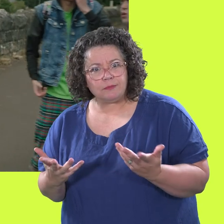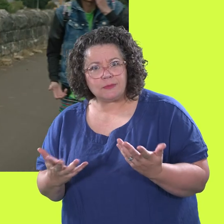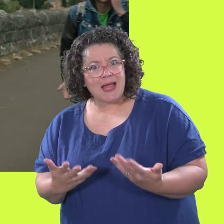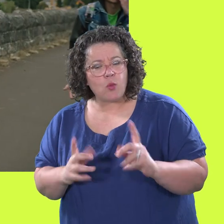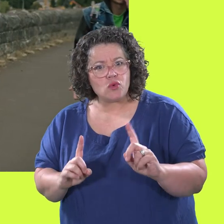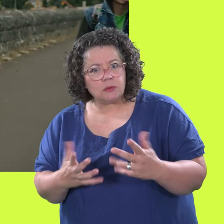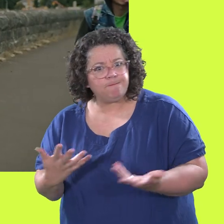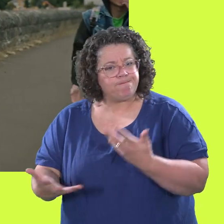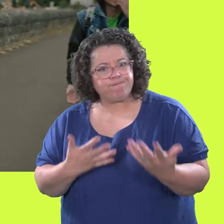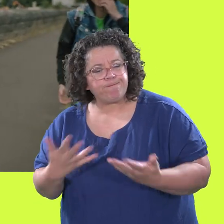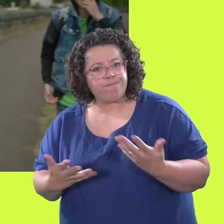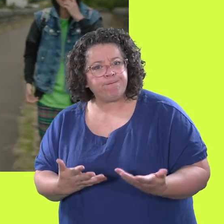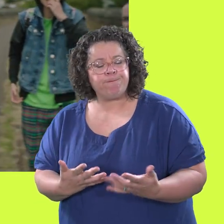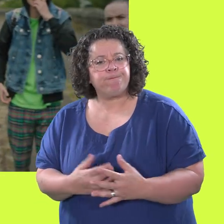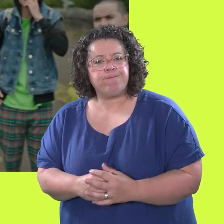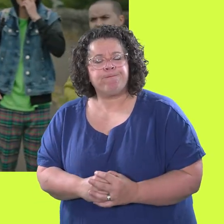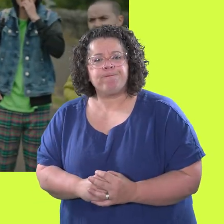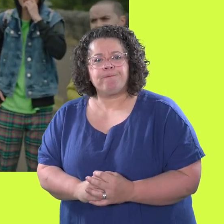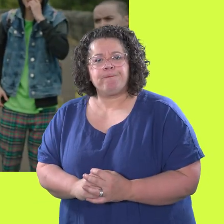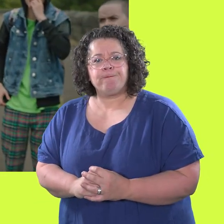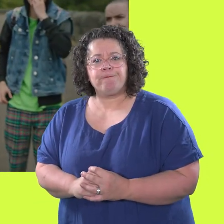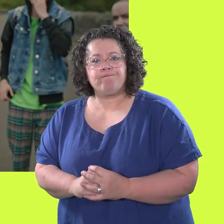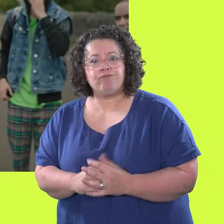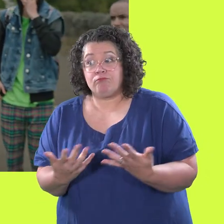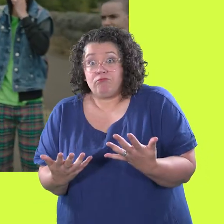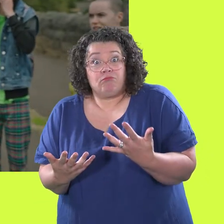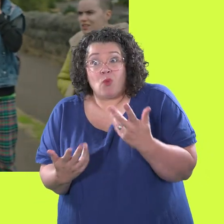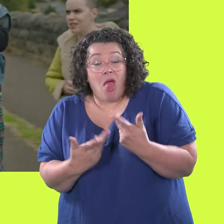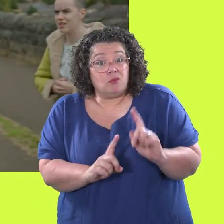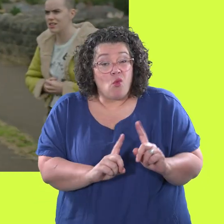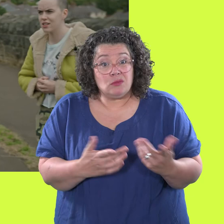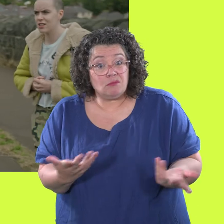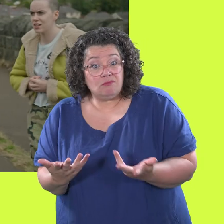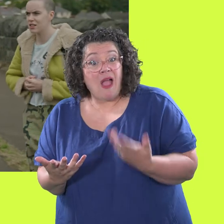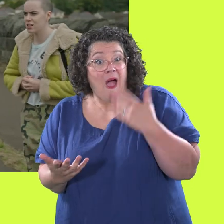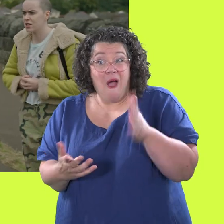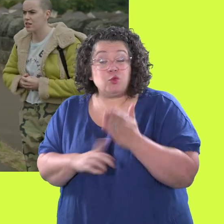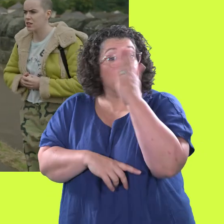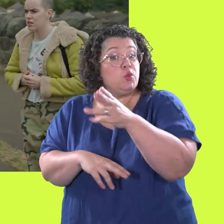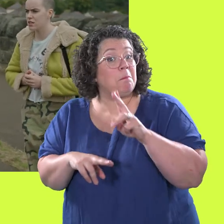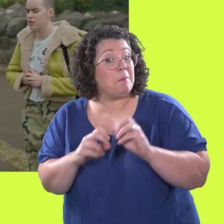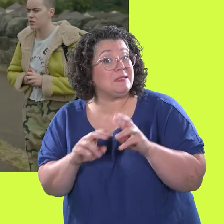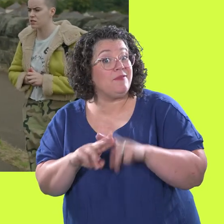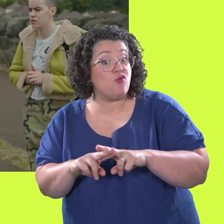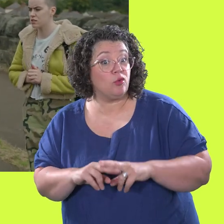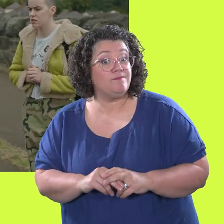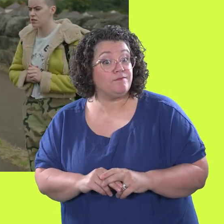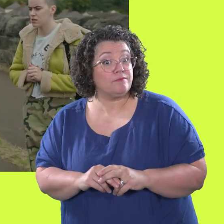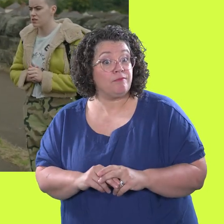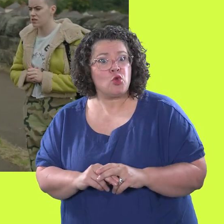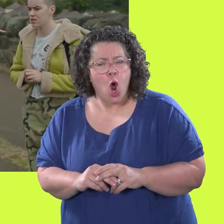So what do we do now? What else can I do? I have to get there.